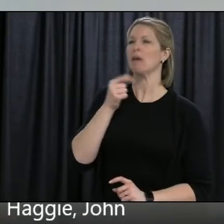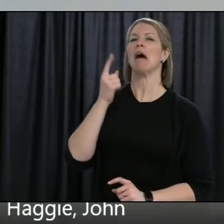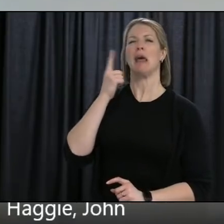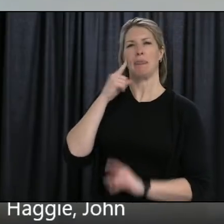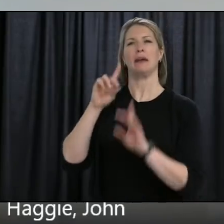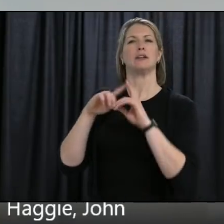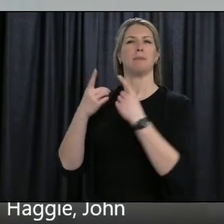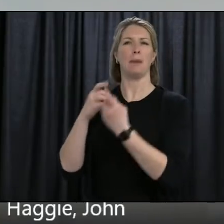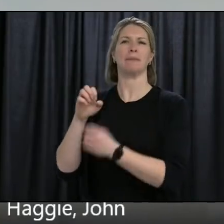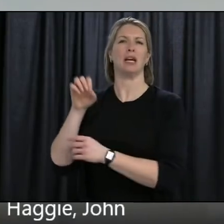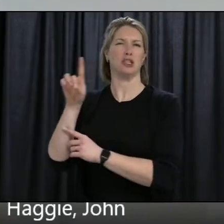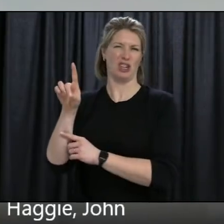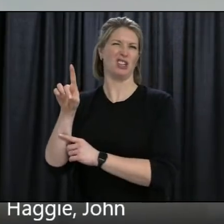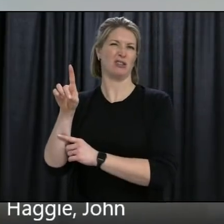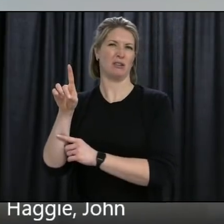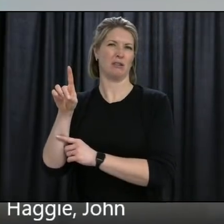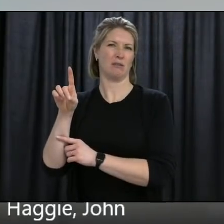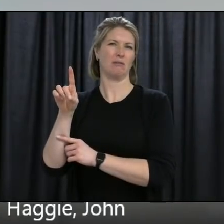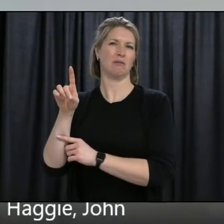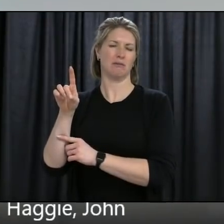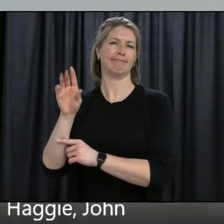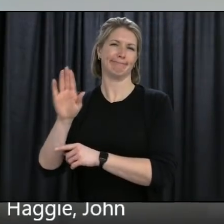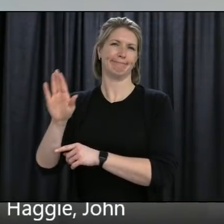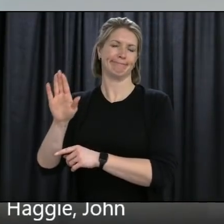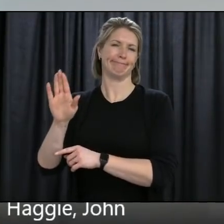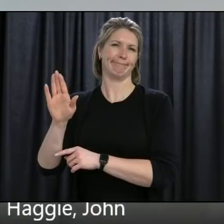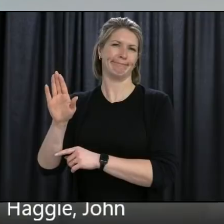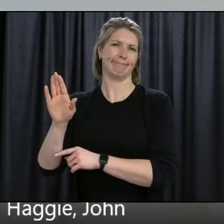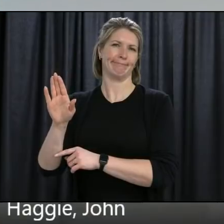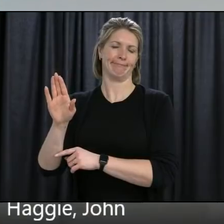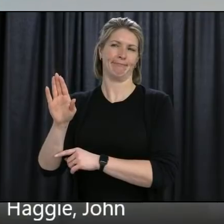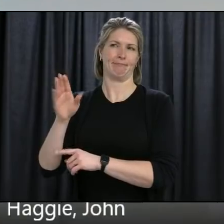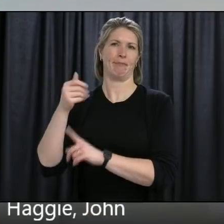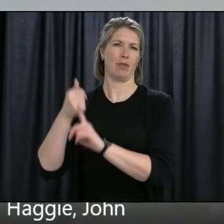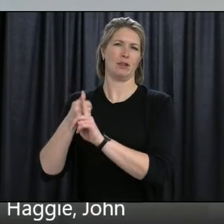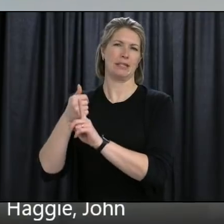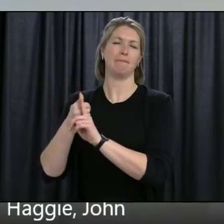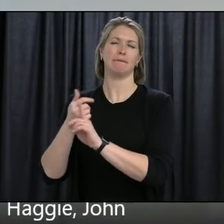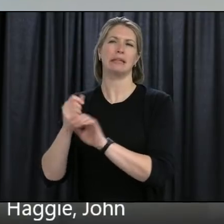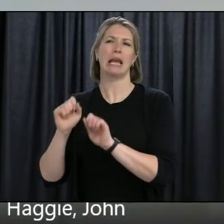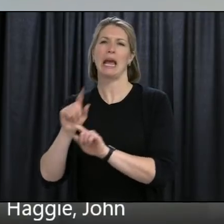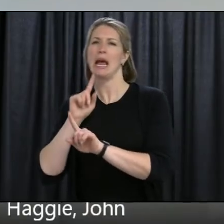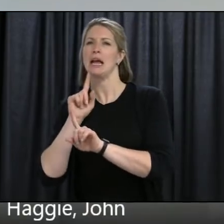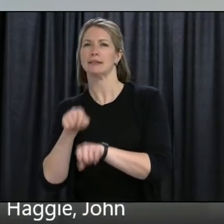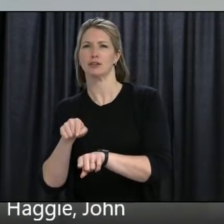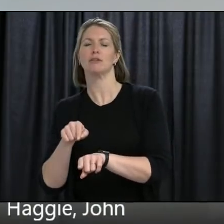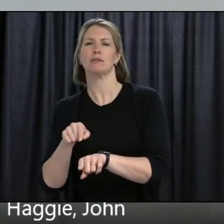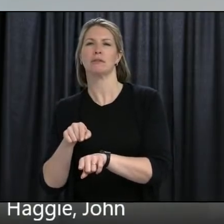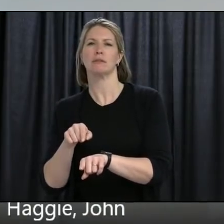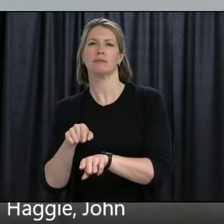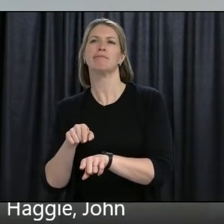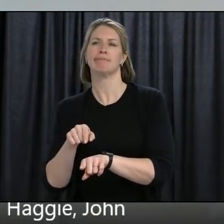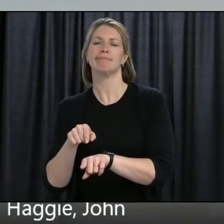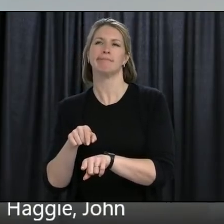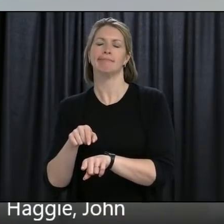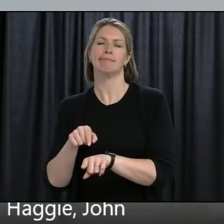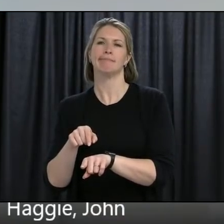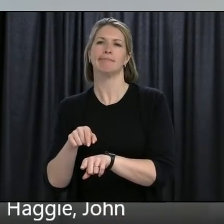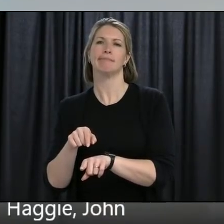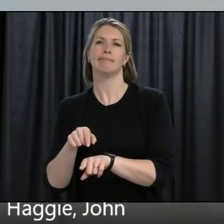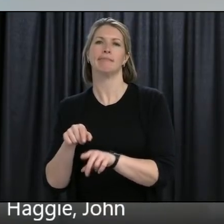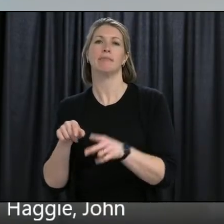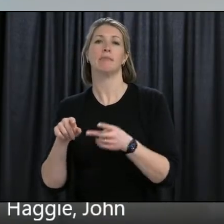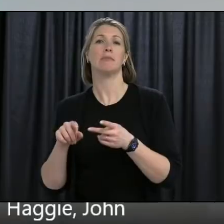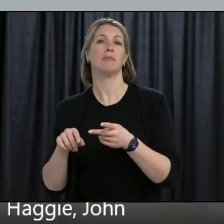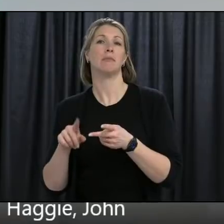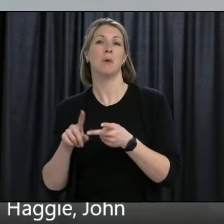educators and developmental specialists, and they normally would reside either in the education department or with